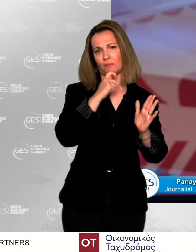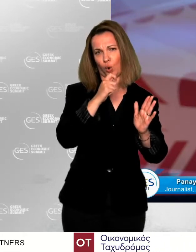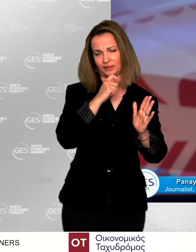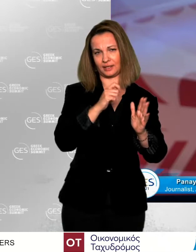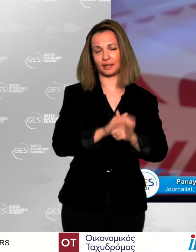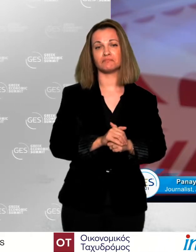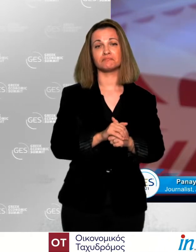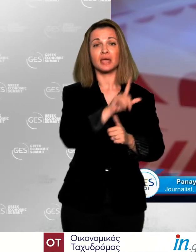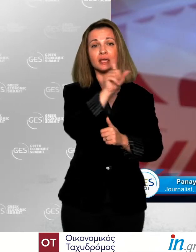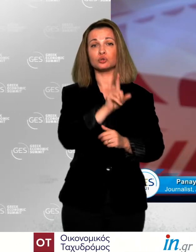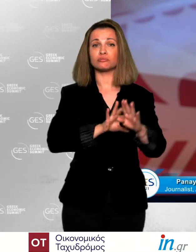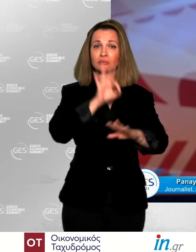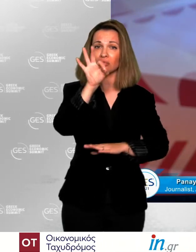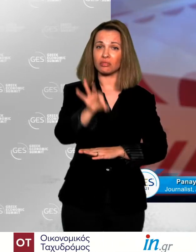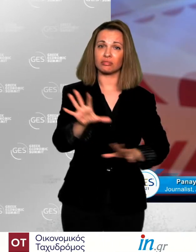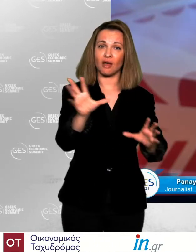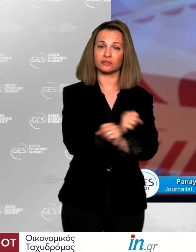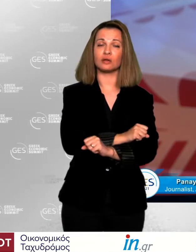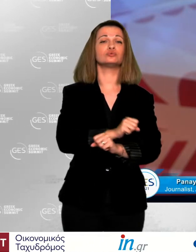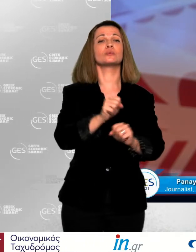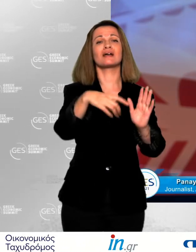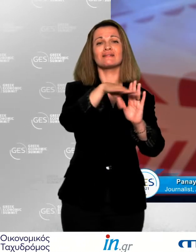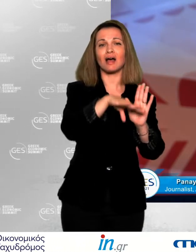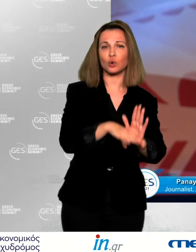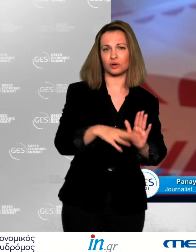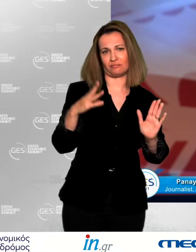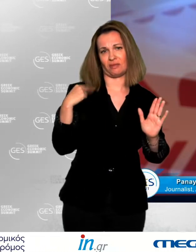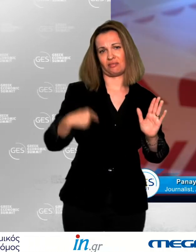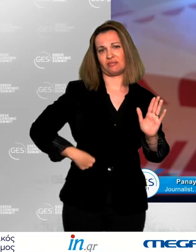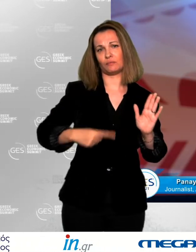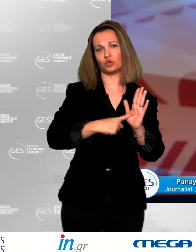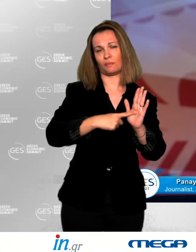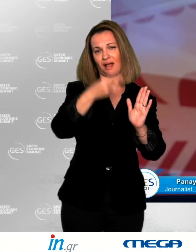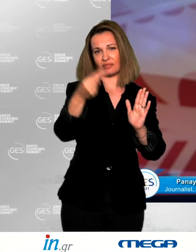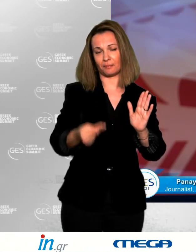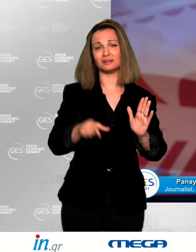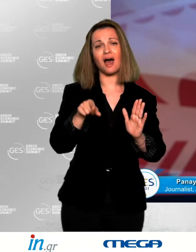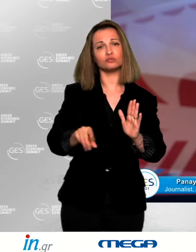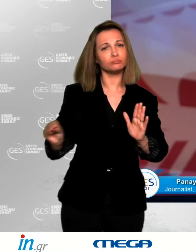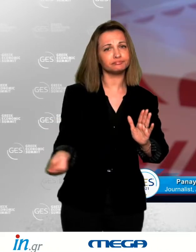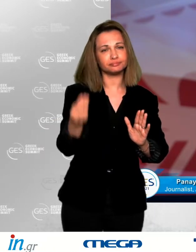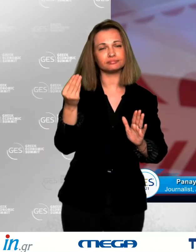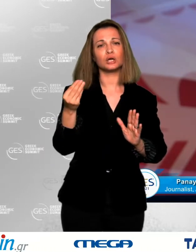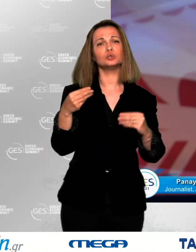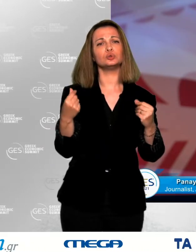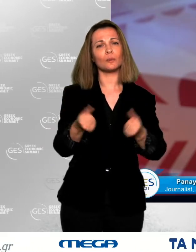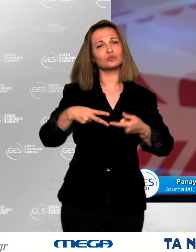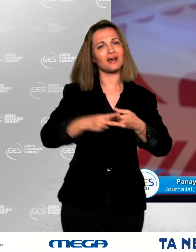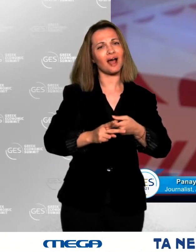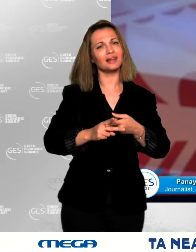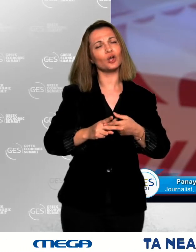wouldn't this lead to a kind of endless, EU debate, negotiation,